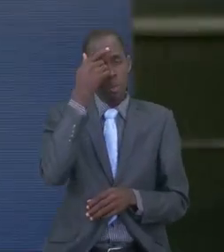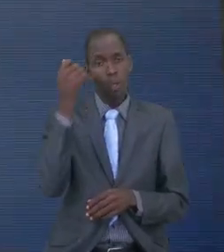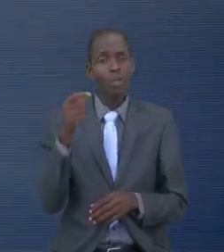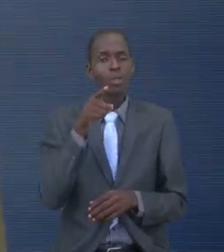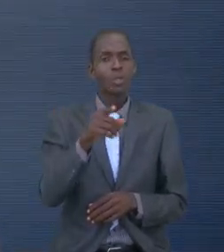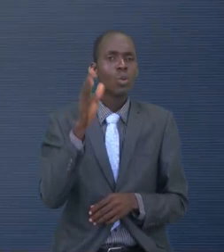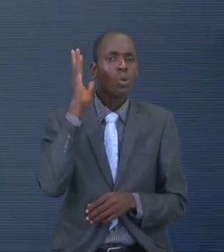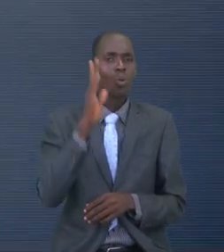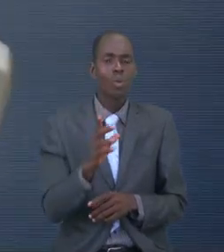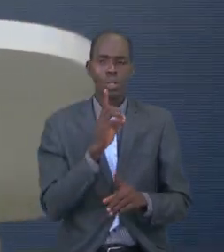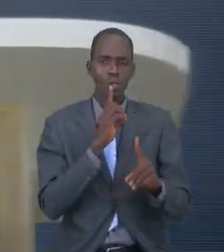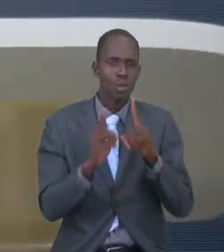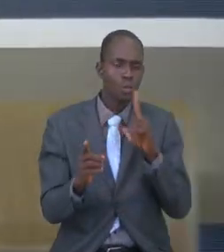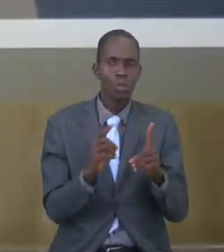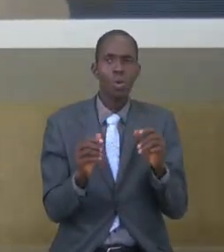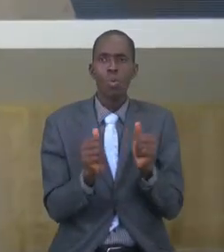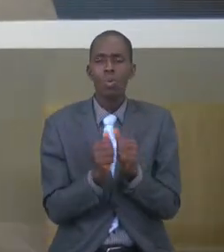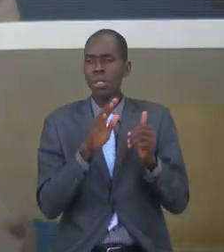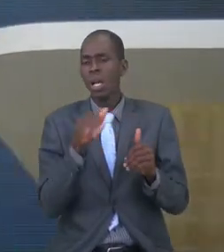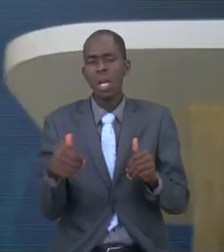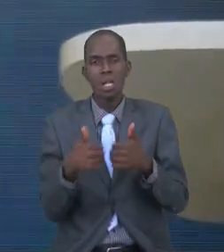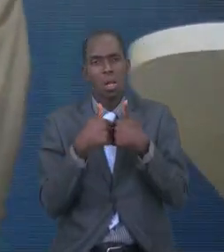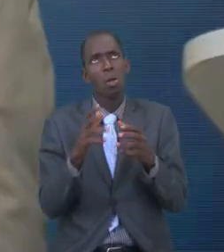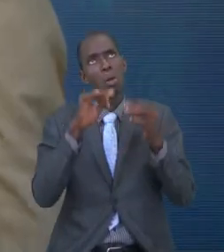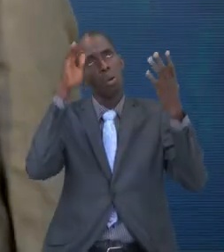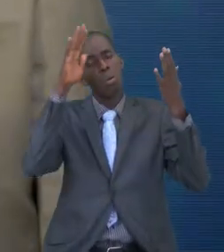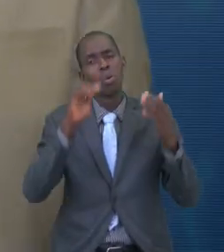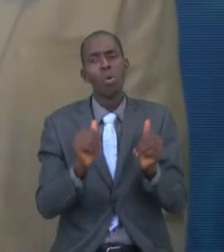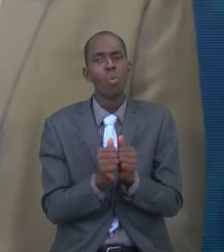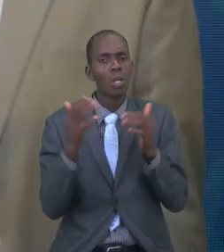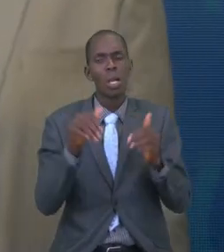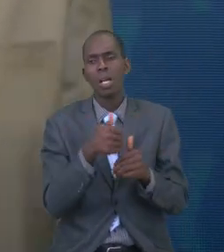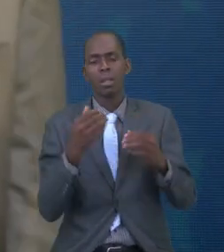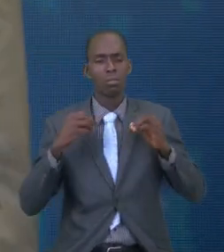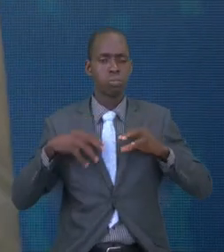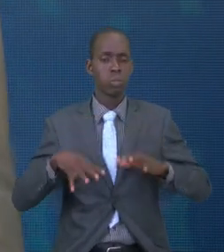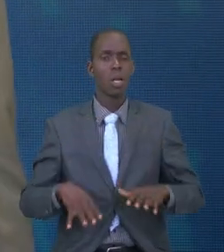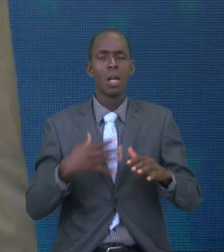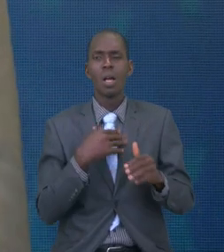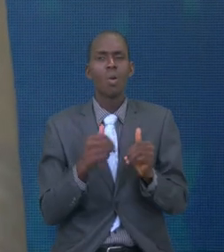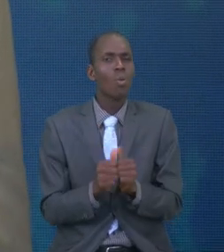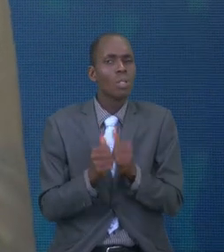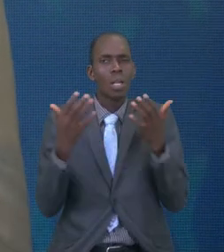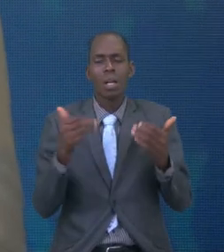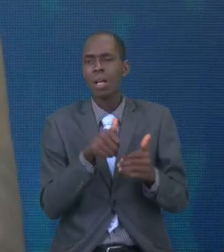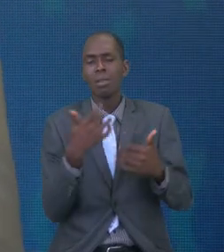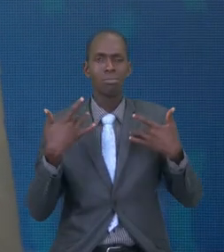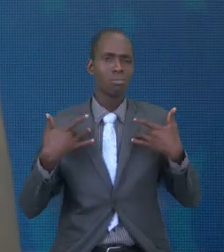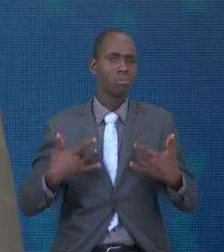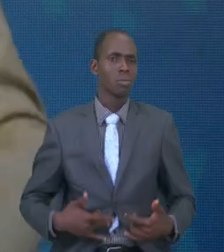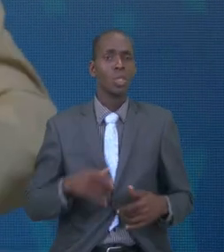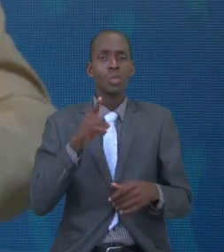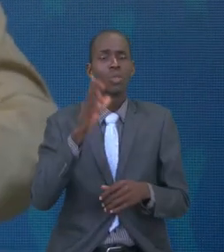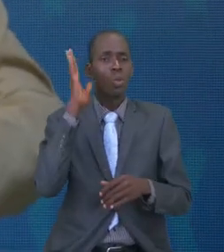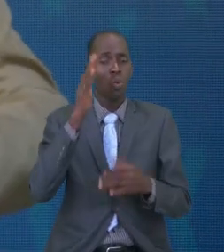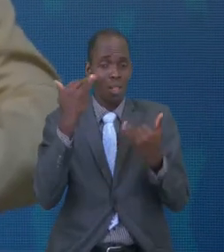talk without any despondency, without any despair, and without any discouragement. You are going